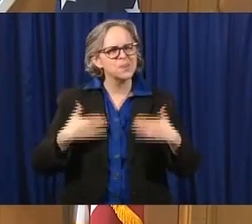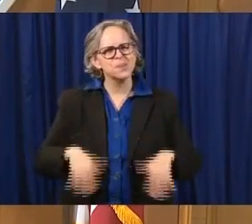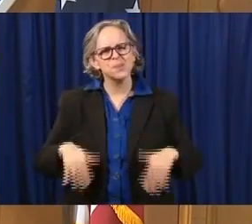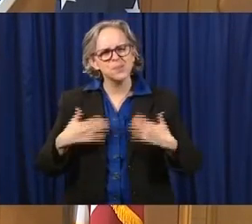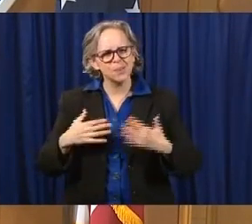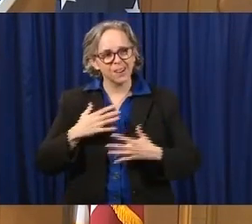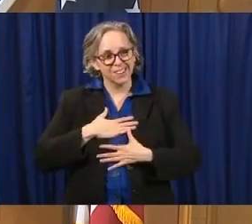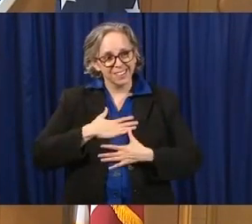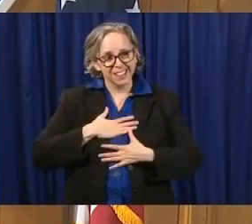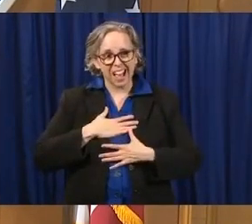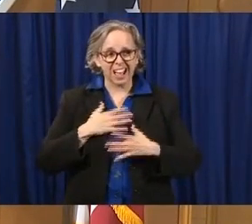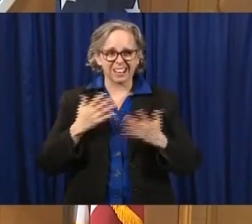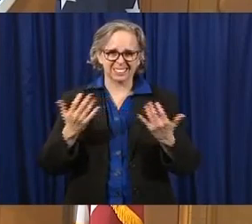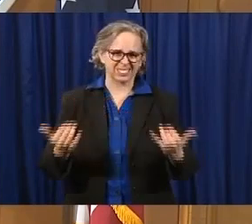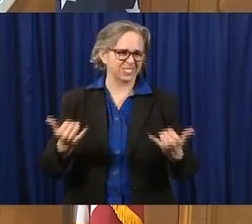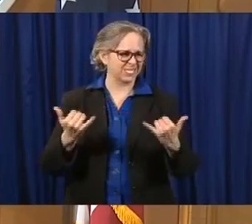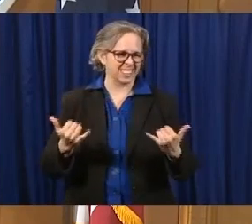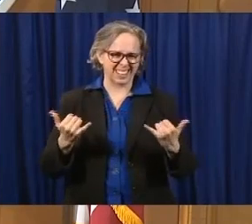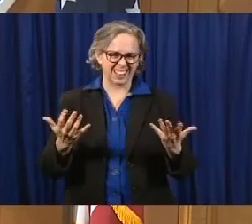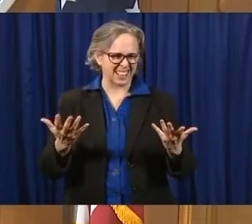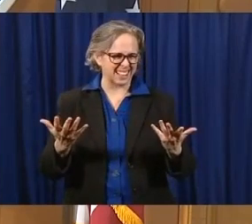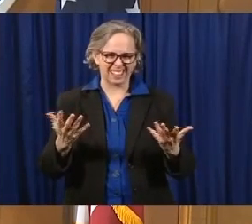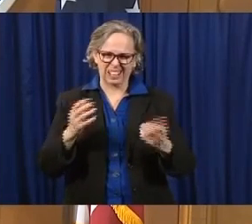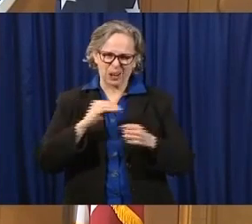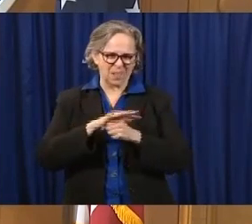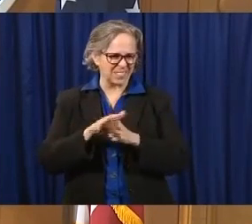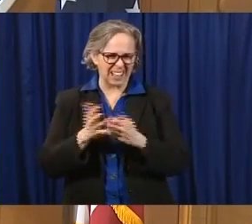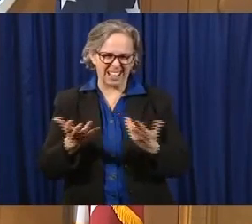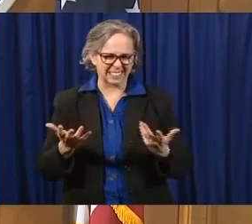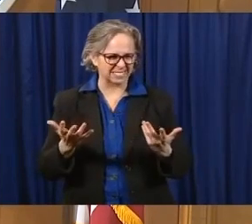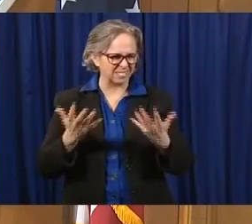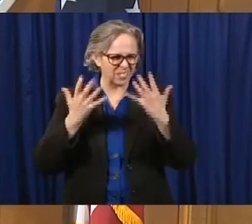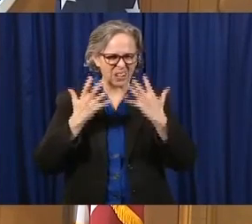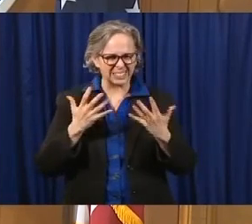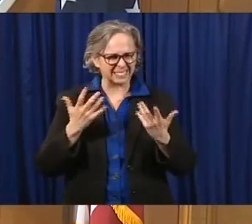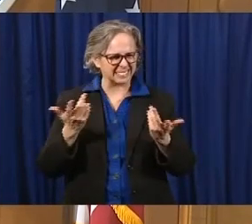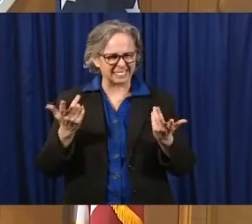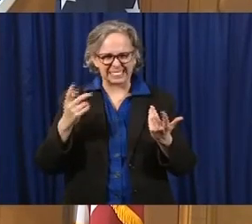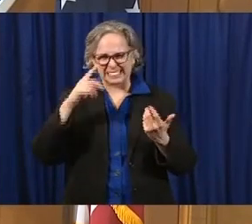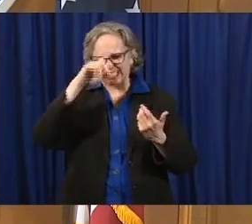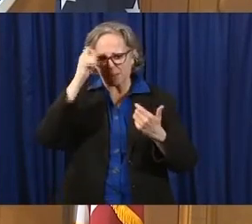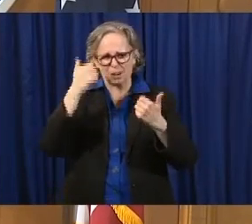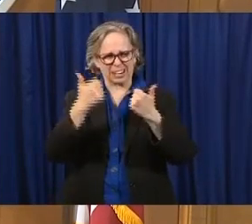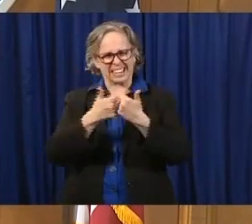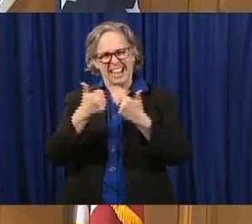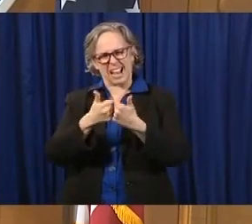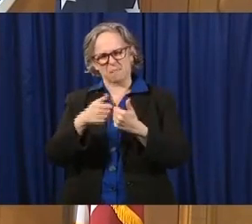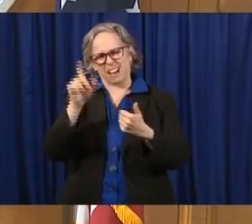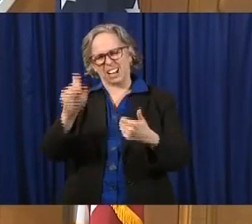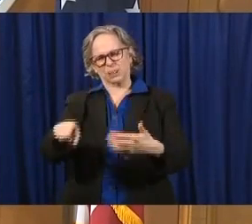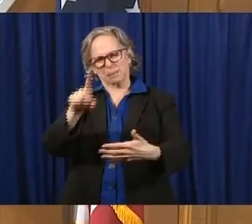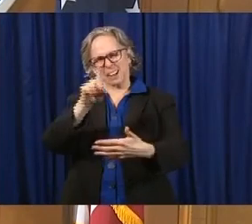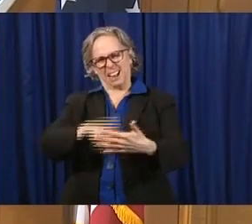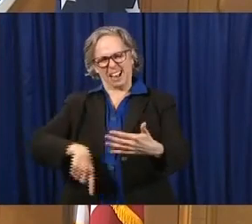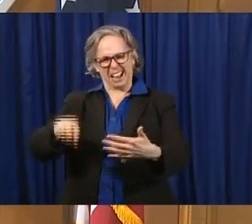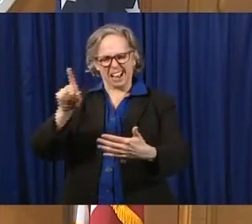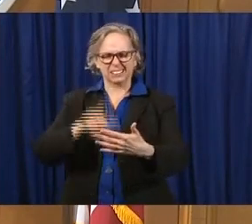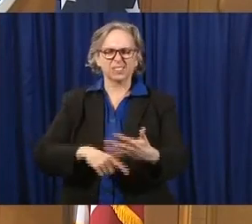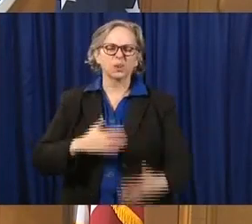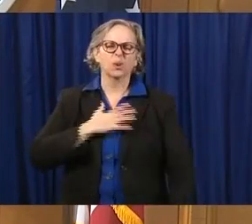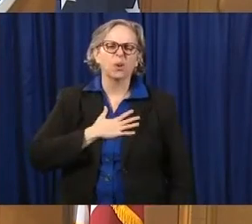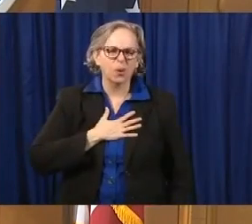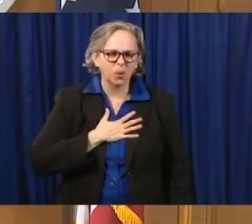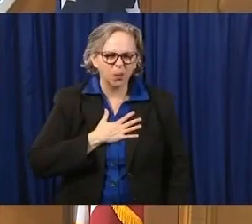of what we're going through this year, unfortunately, there will not be a Summer Games. However, Special Olympics Ohio has launched